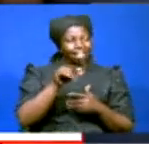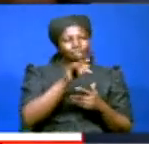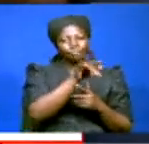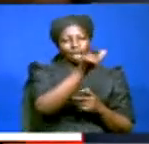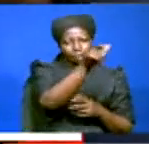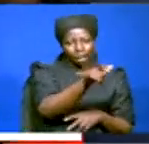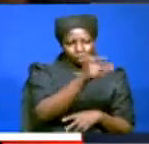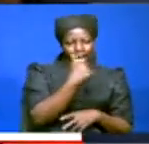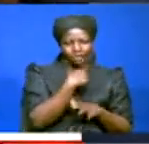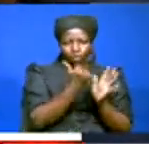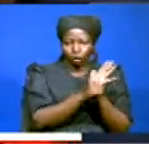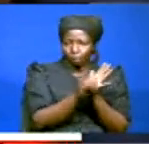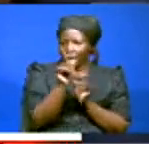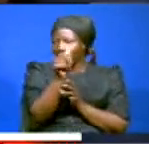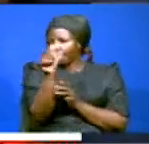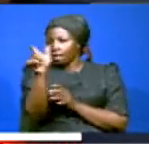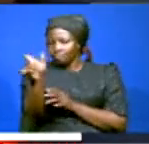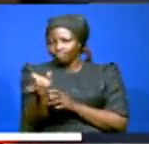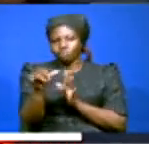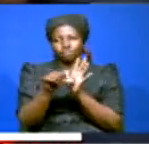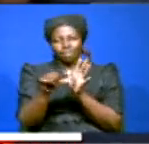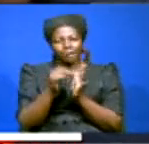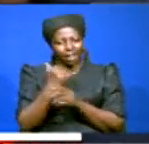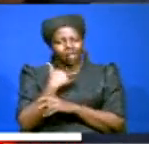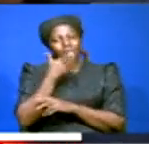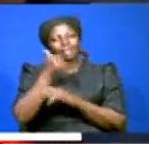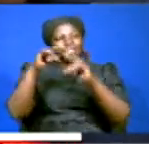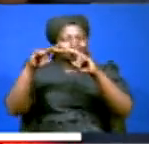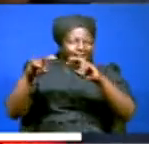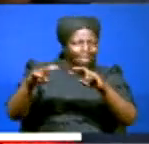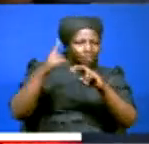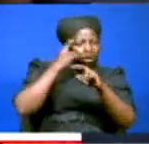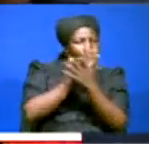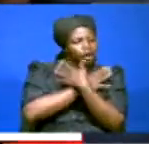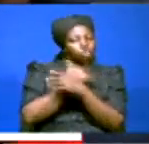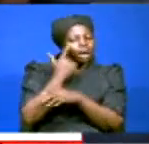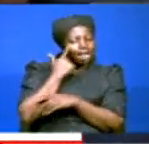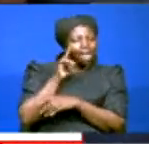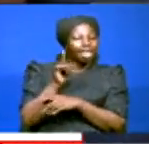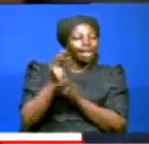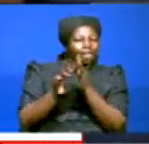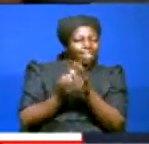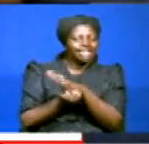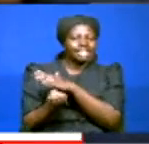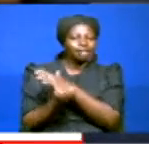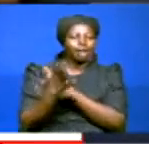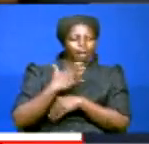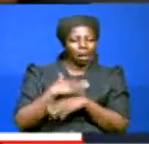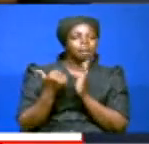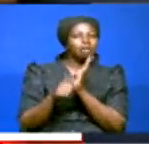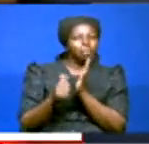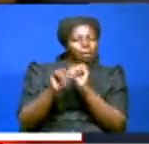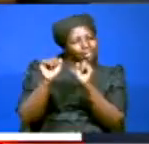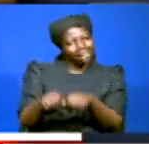huyu, unatafuta rafiki ambao unaona kuwa huyu nikimweleza shida zangu sinaweza. Na hii mambo ya social